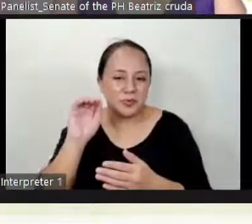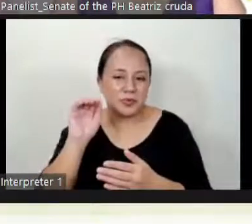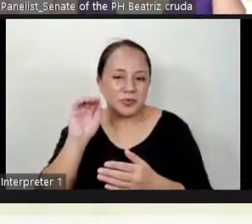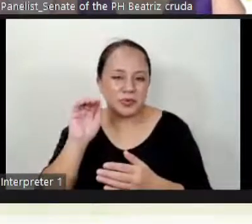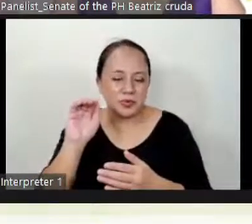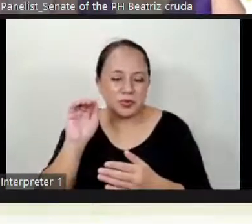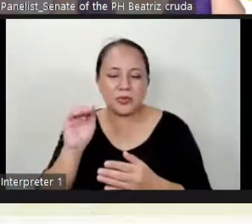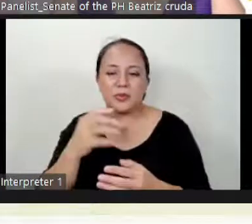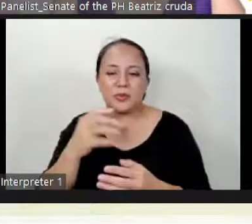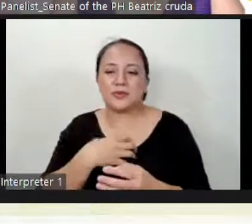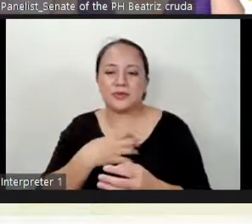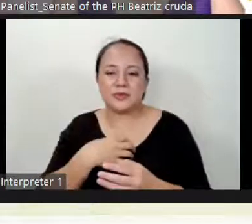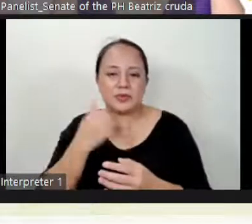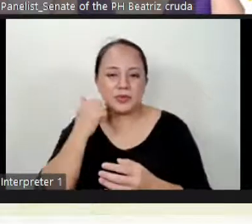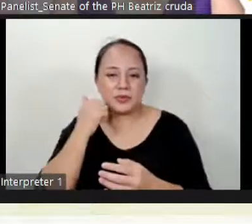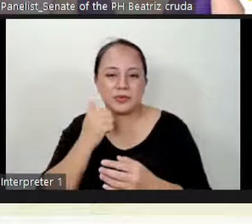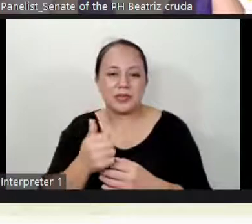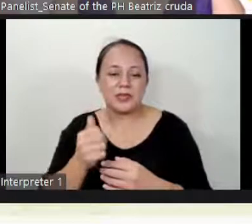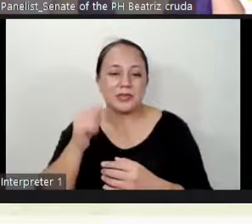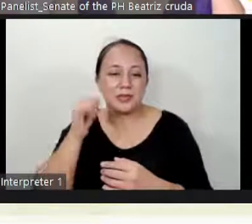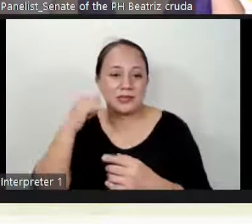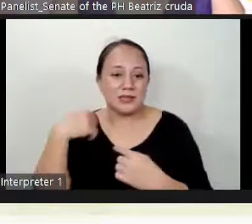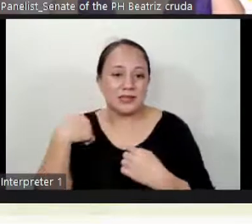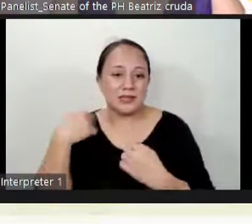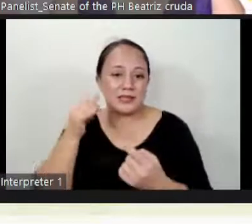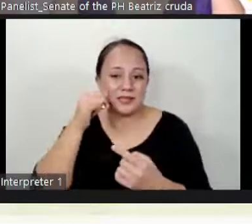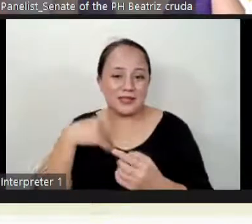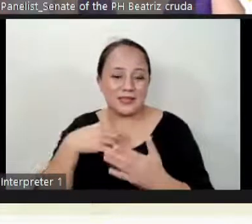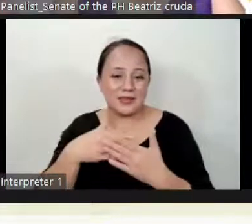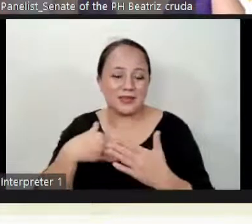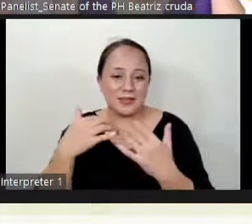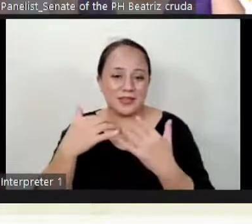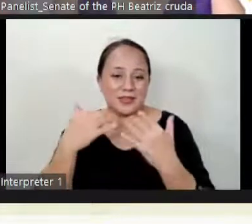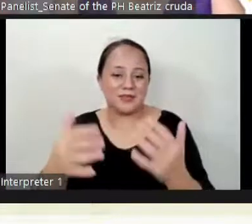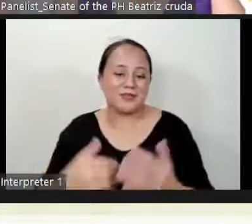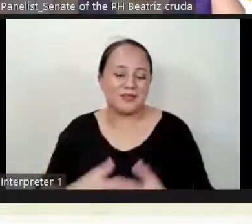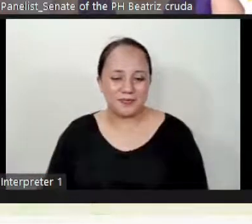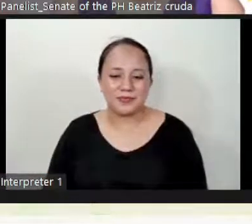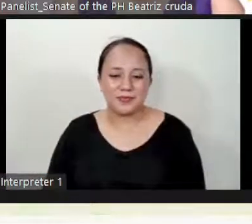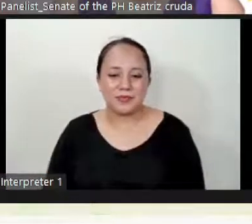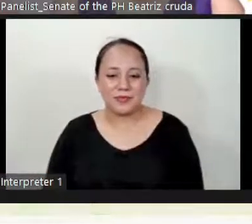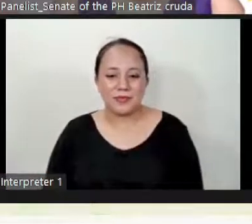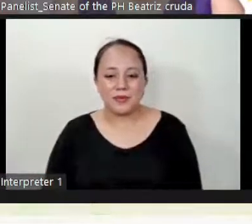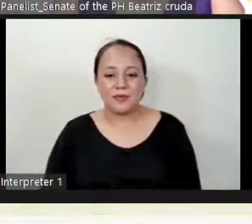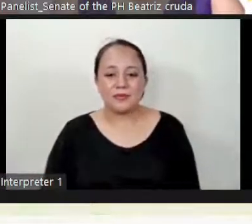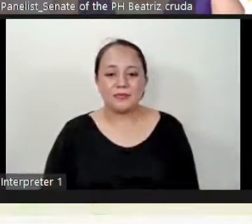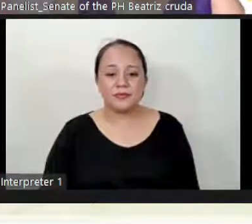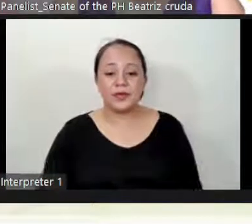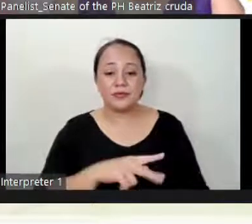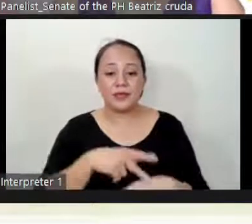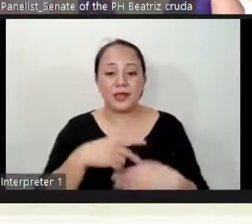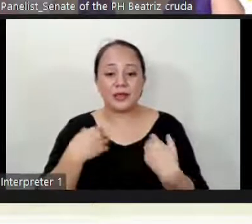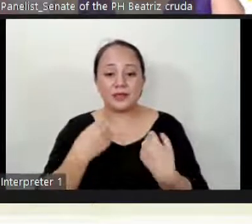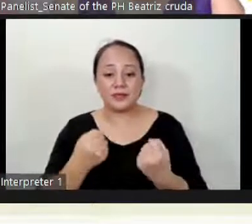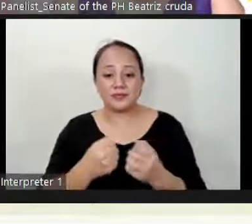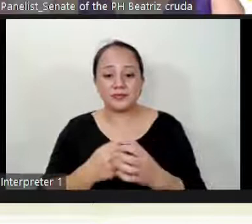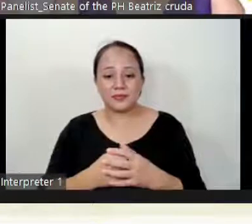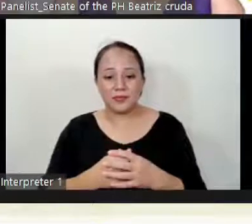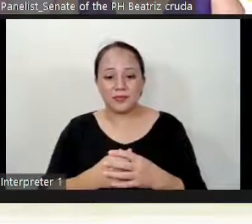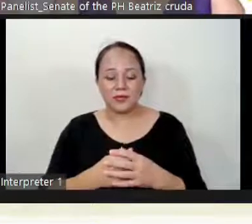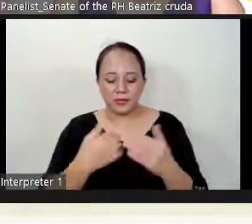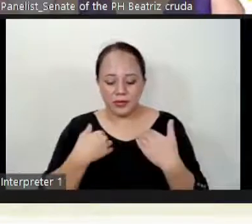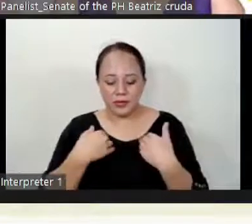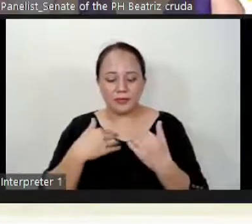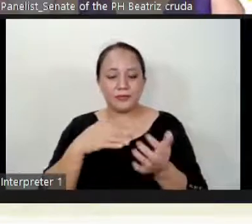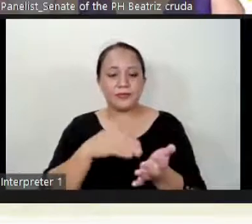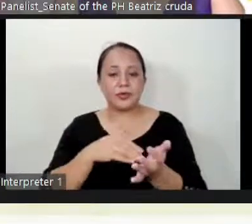aired all morning, even yesterday in the pre-summit. Okay, so for the PhilHealth, we have